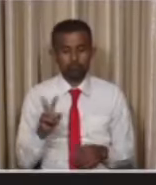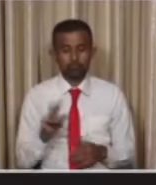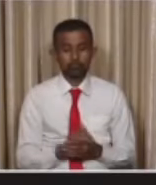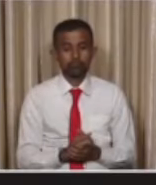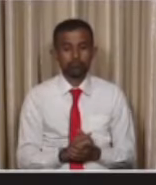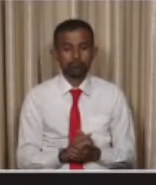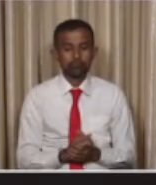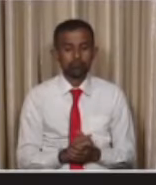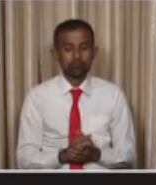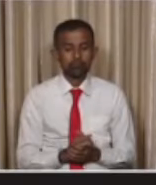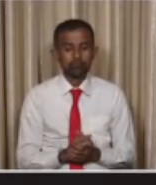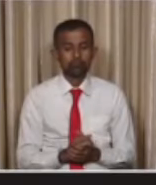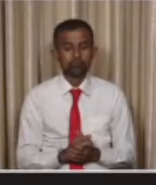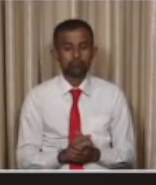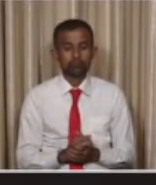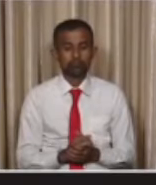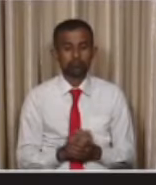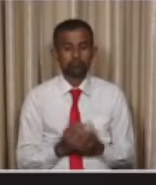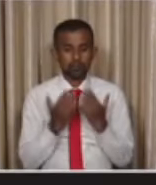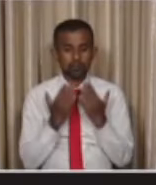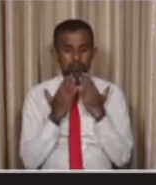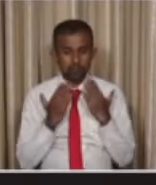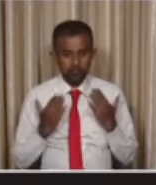Thank you, Honourable Presiding Member.